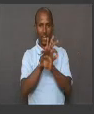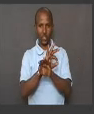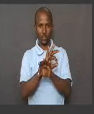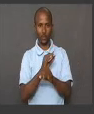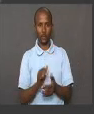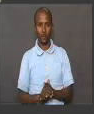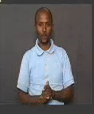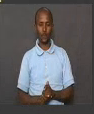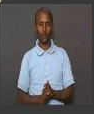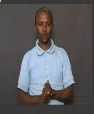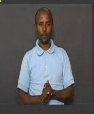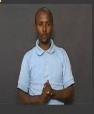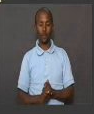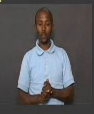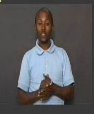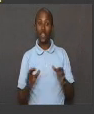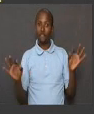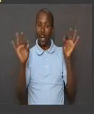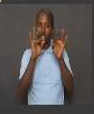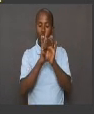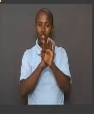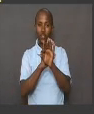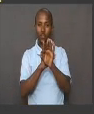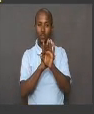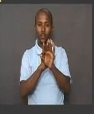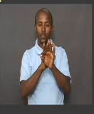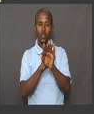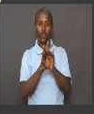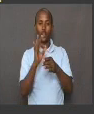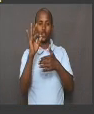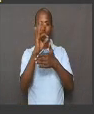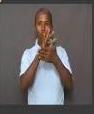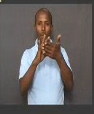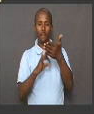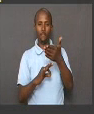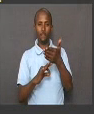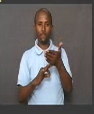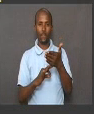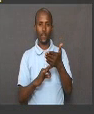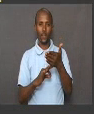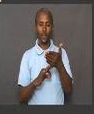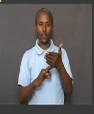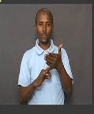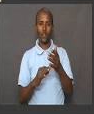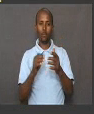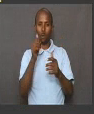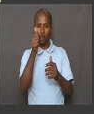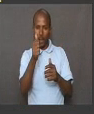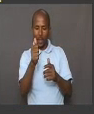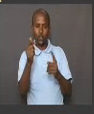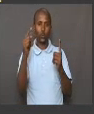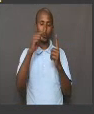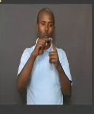function. A function of the form f is a function from A